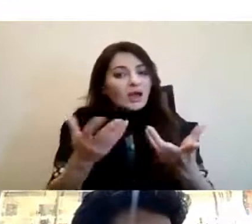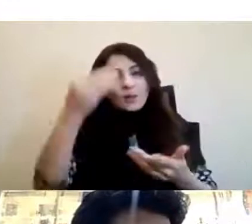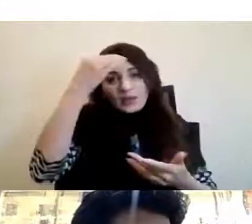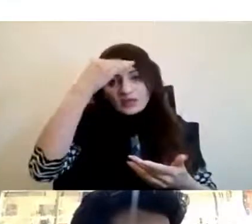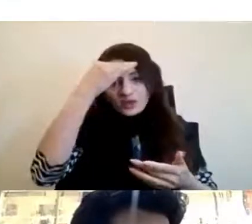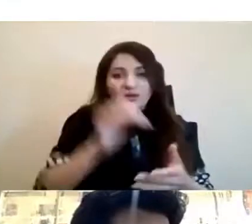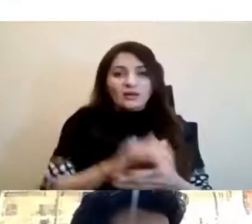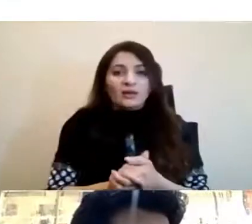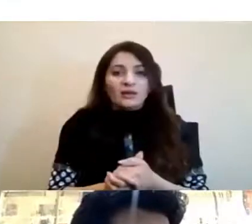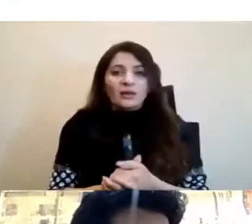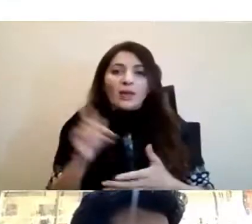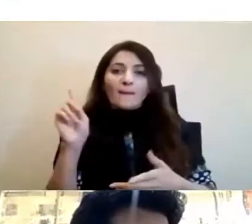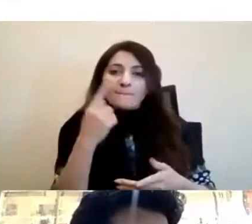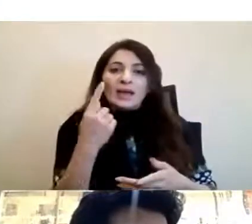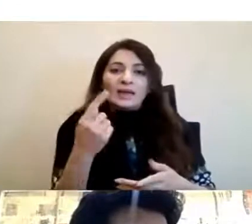first, please.